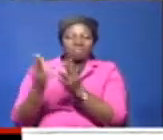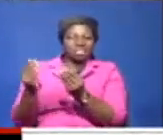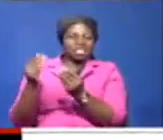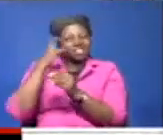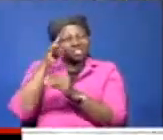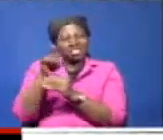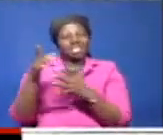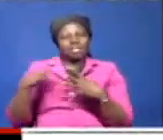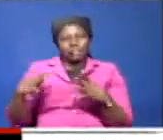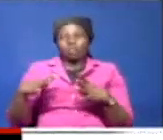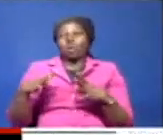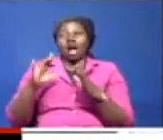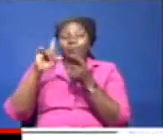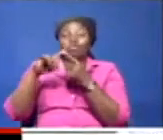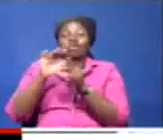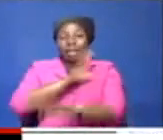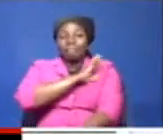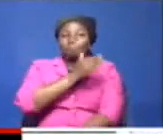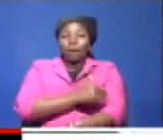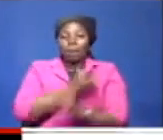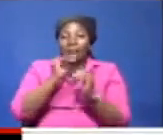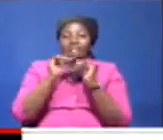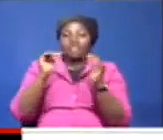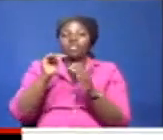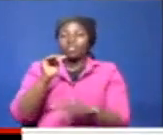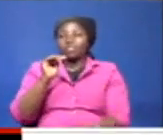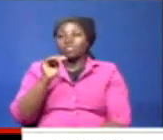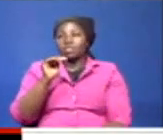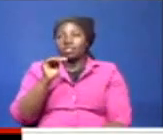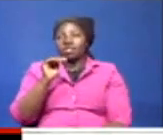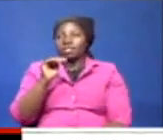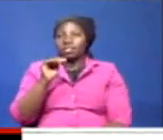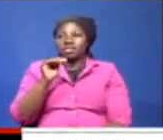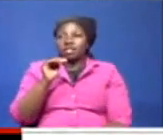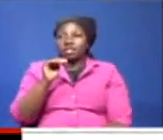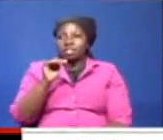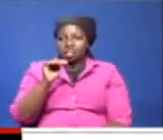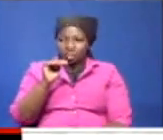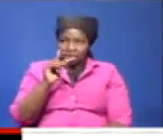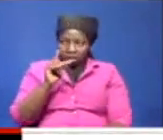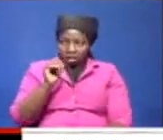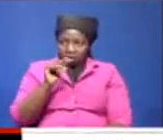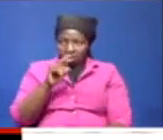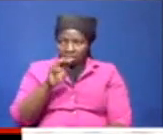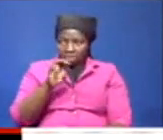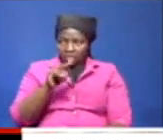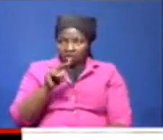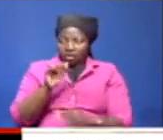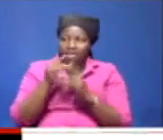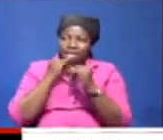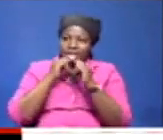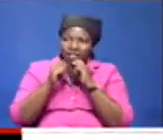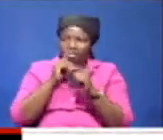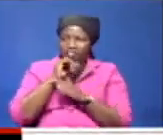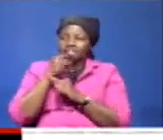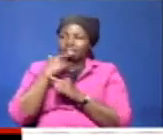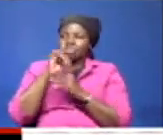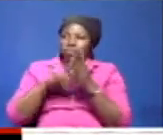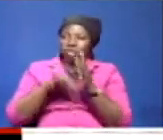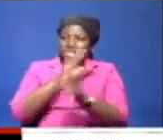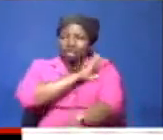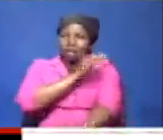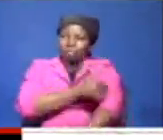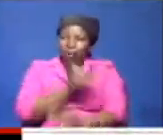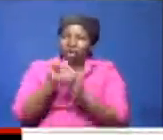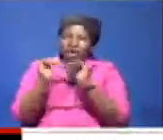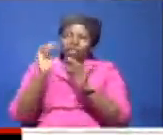Up to the power stage, Kale was interviewed after he did Kedong 1 on Sunday morning, and he said, the power stage is going to be tough. It's very, very